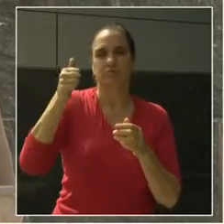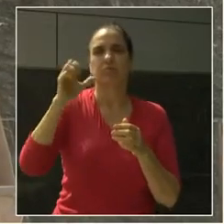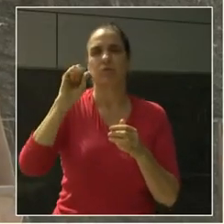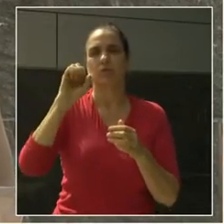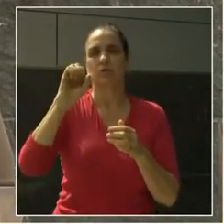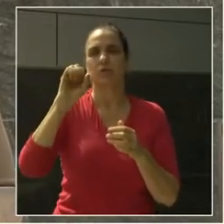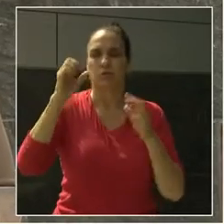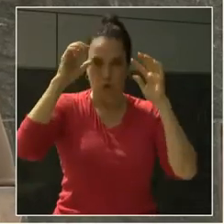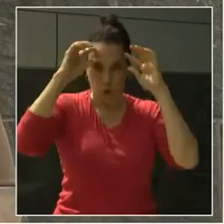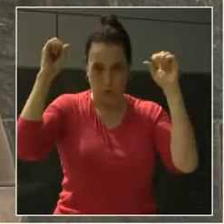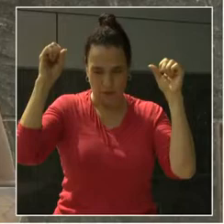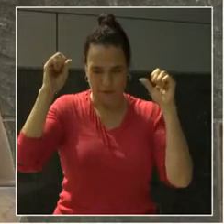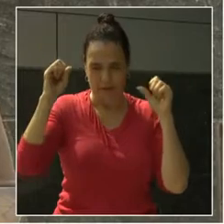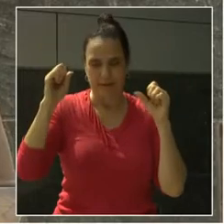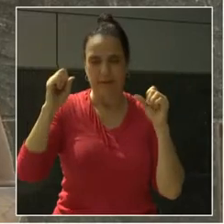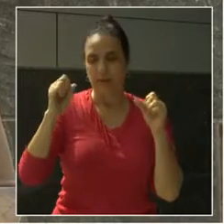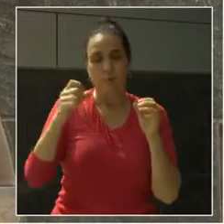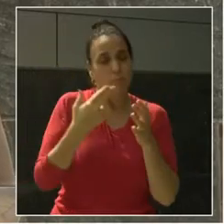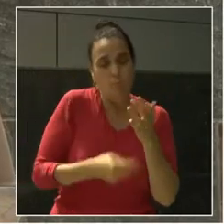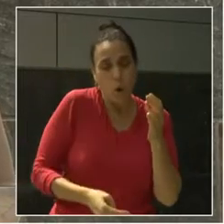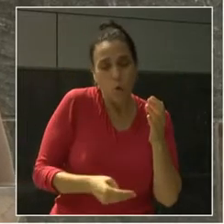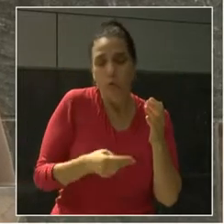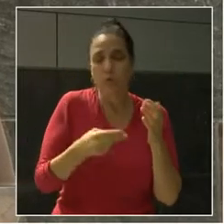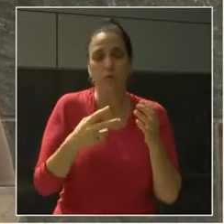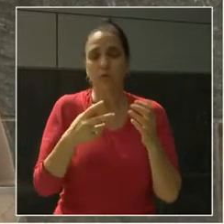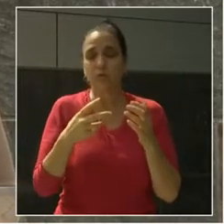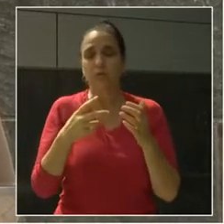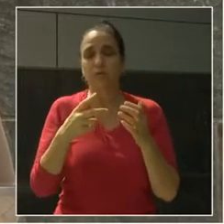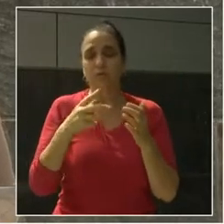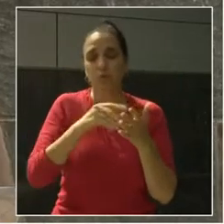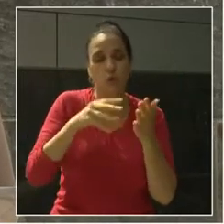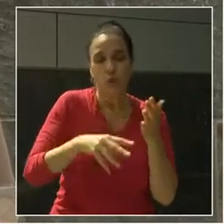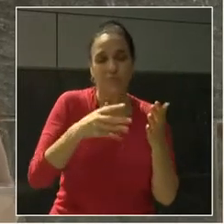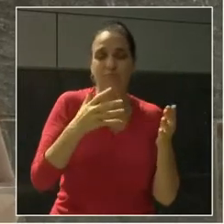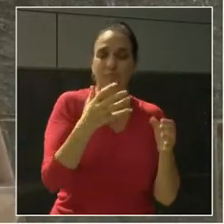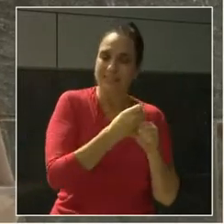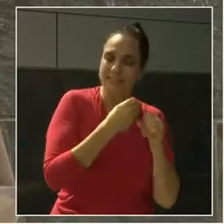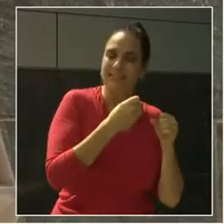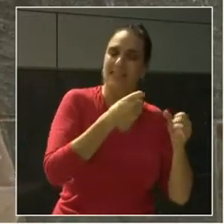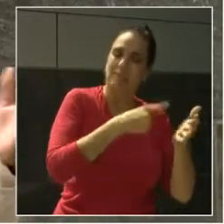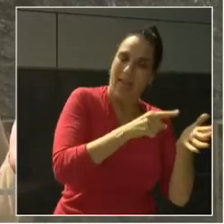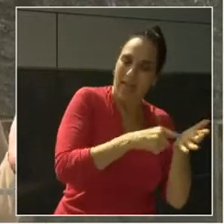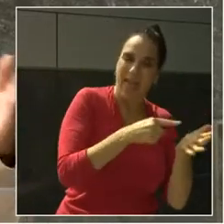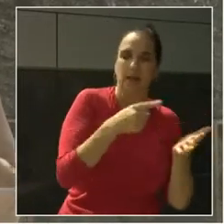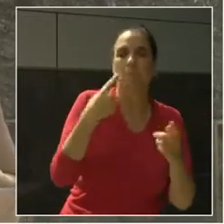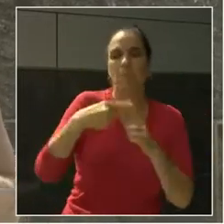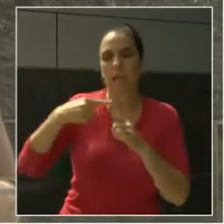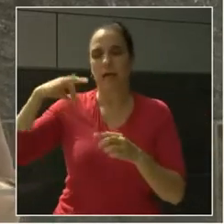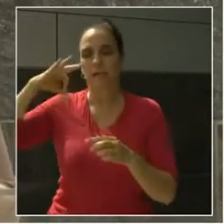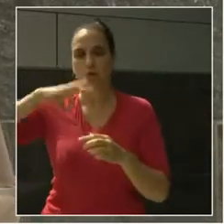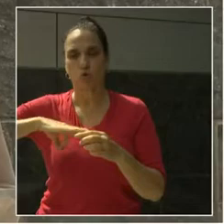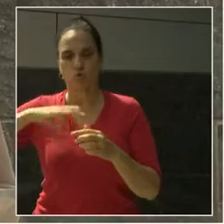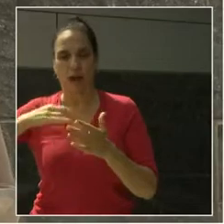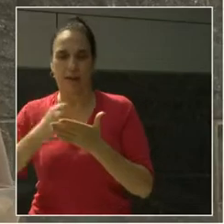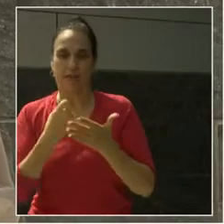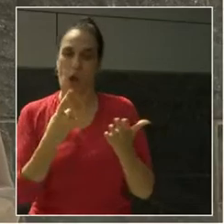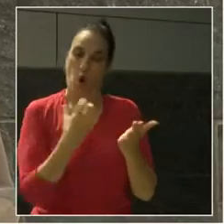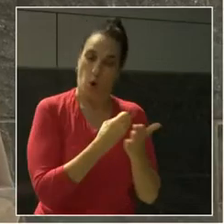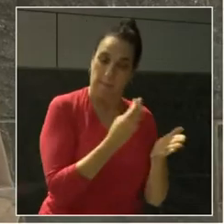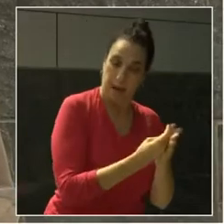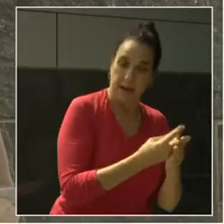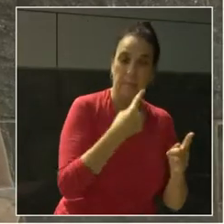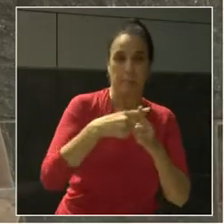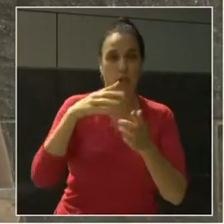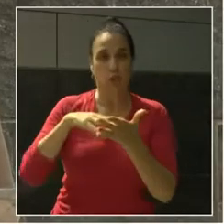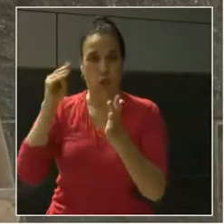students both are paid and get credit, earning and learning. So